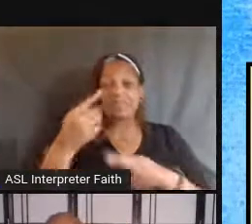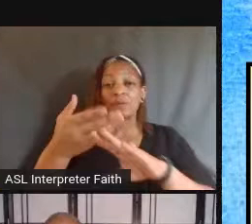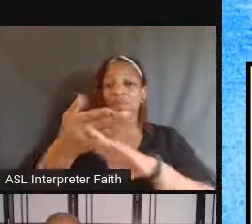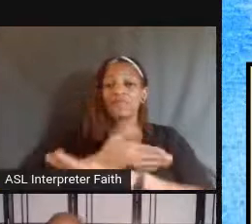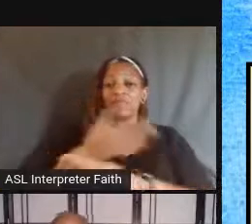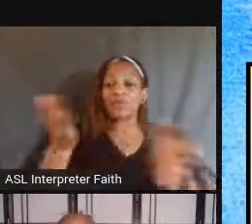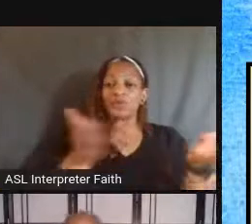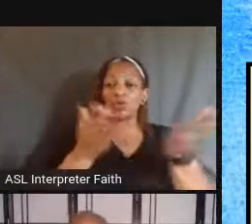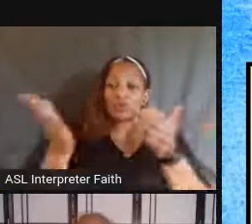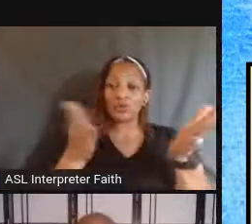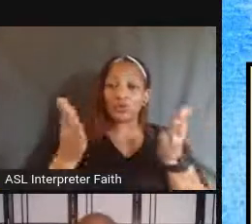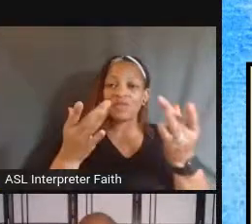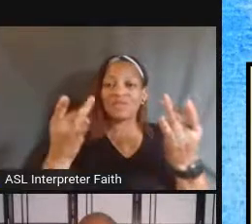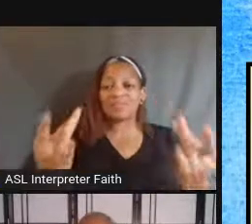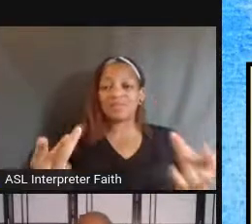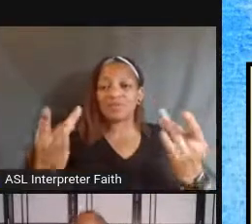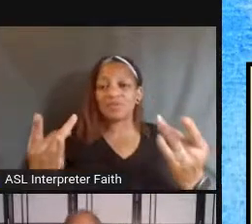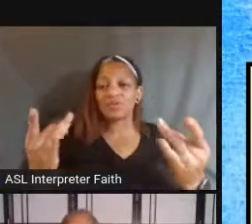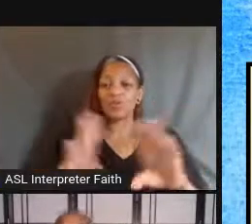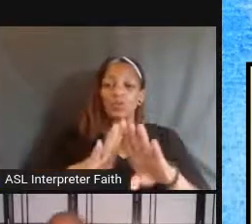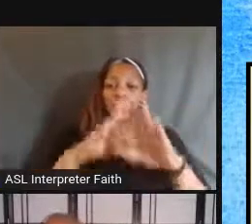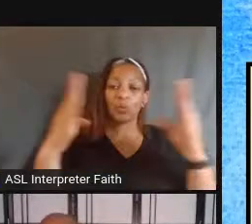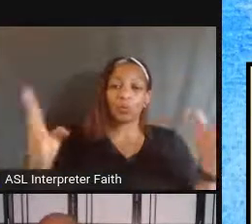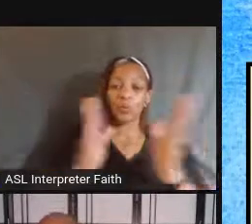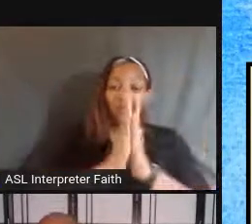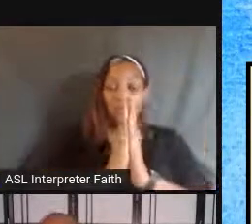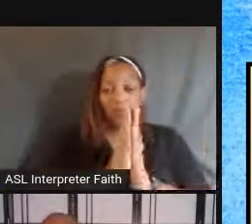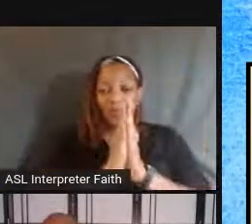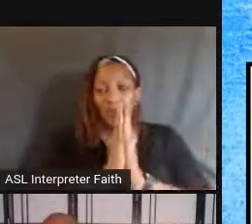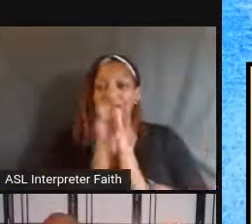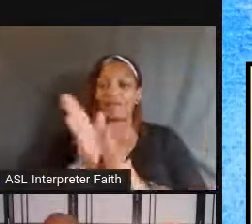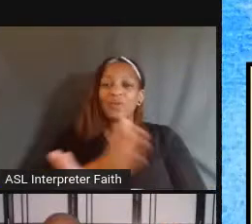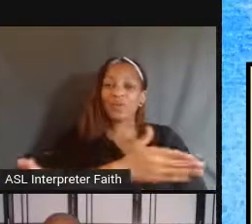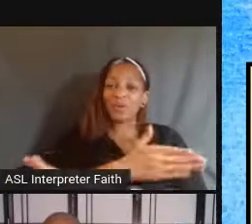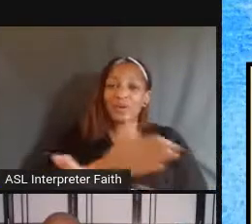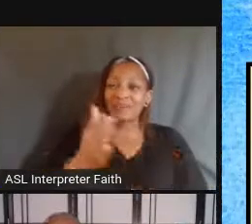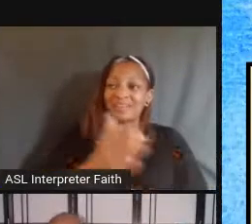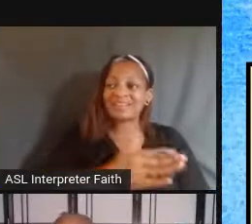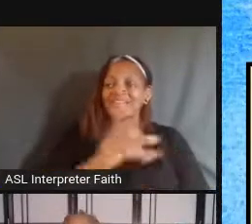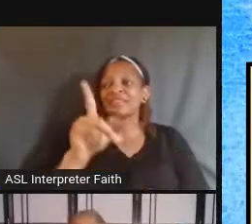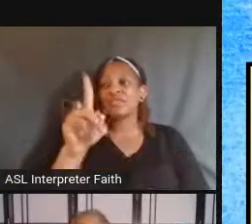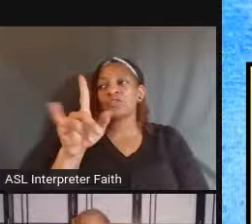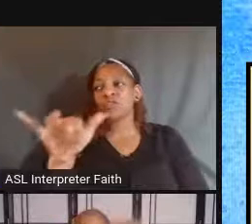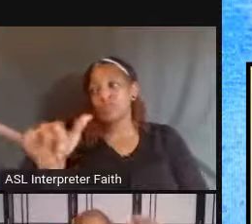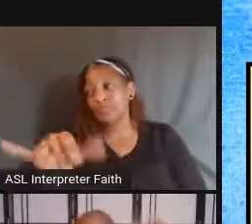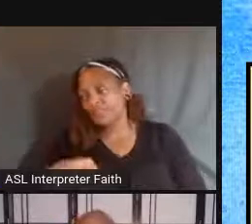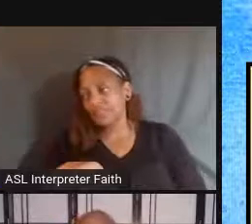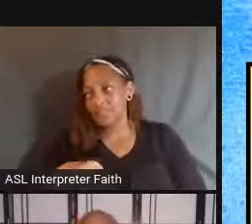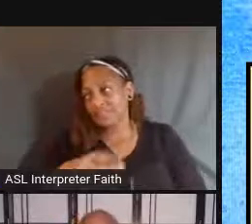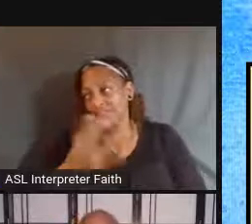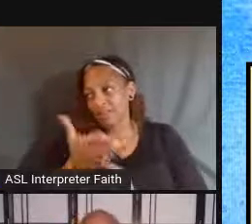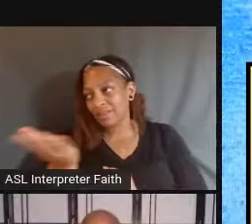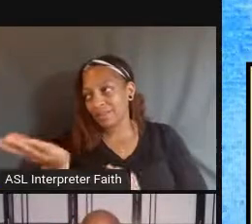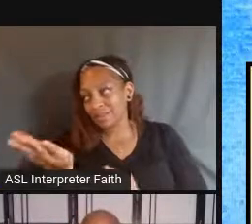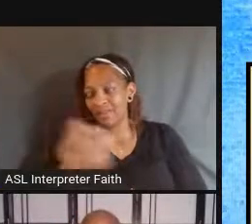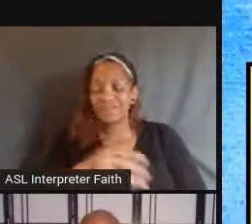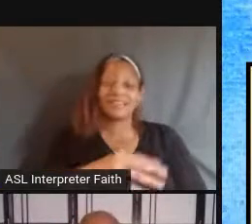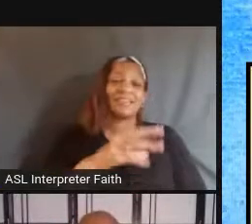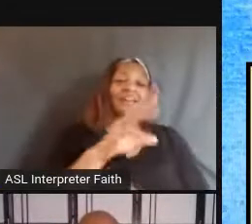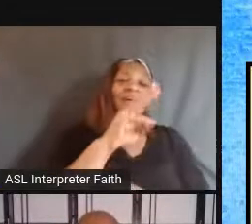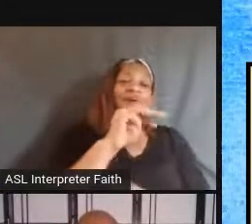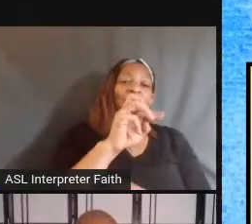opening prayer, the music, Tracy's shenanigans, and Marianne's